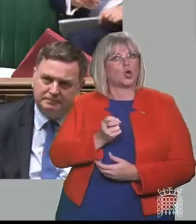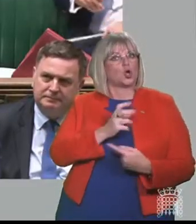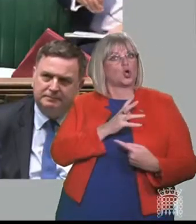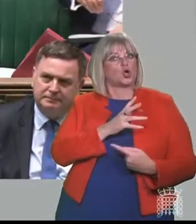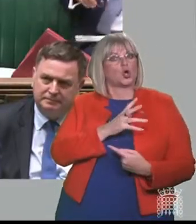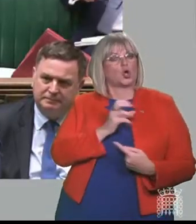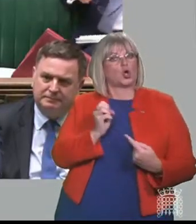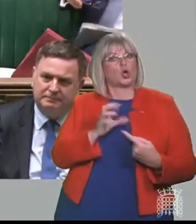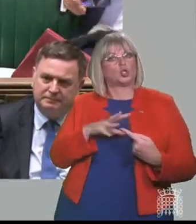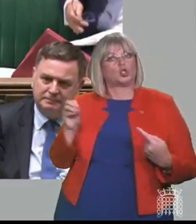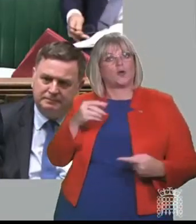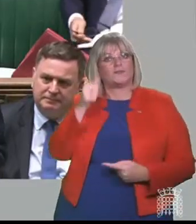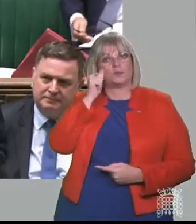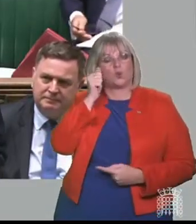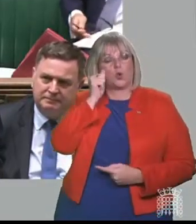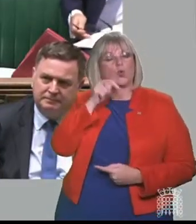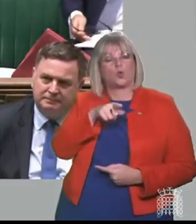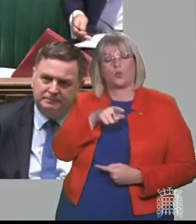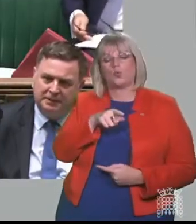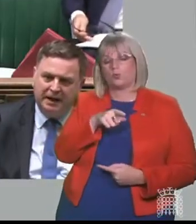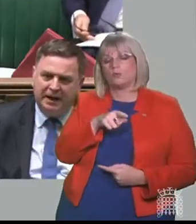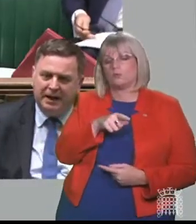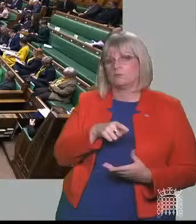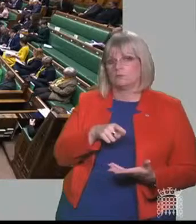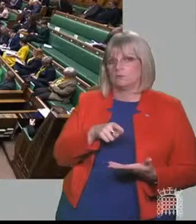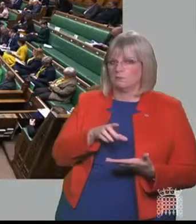higher growth, and today we make a start.